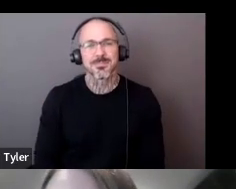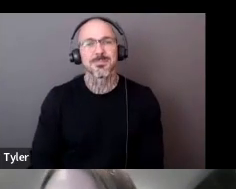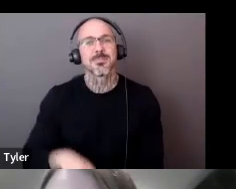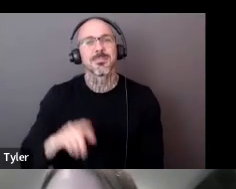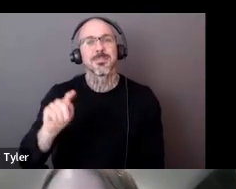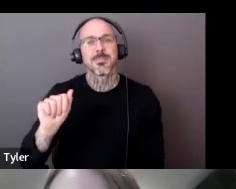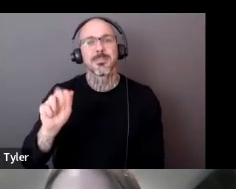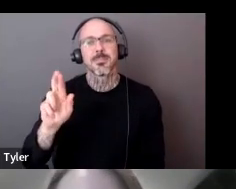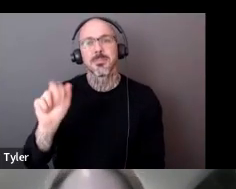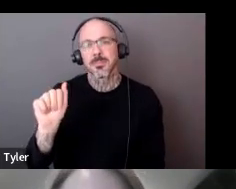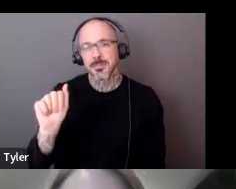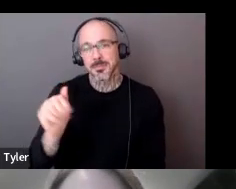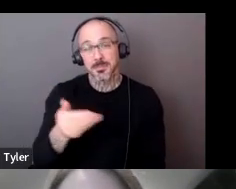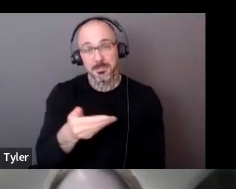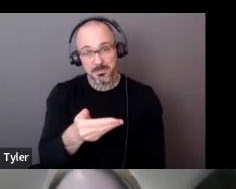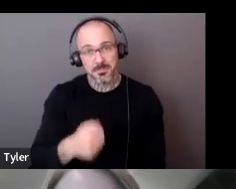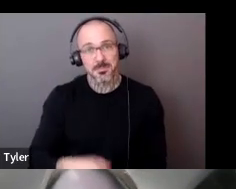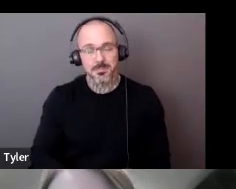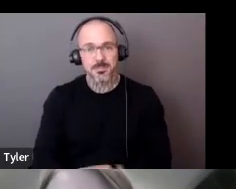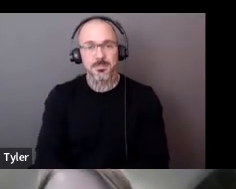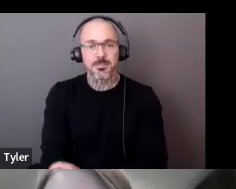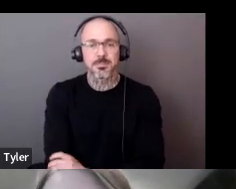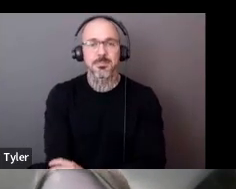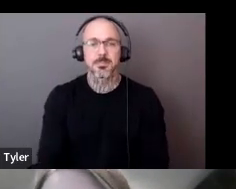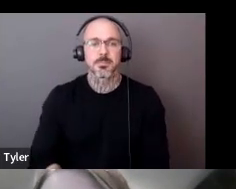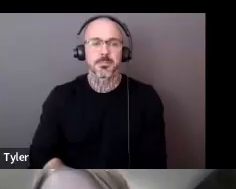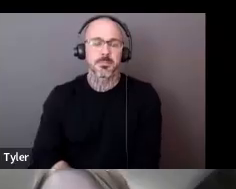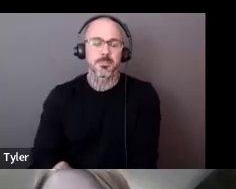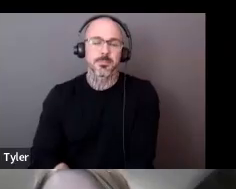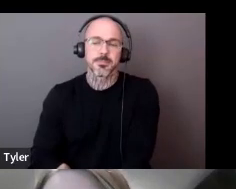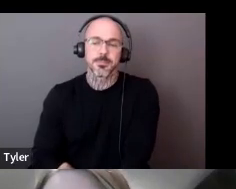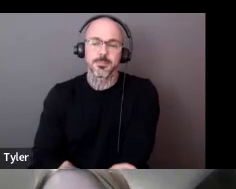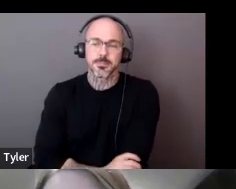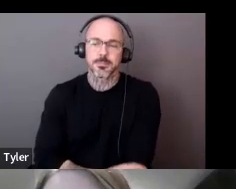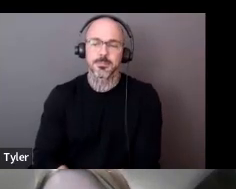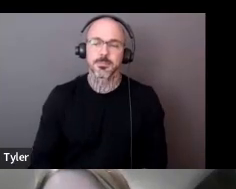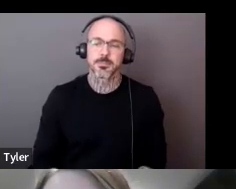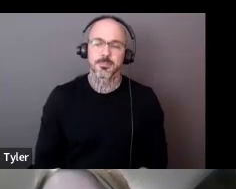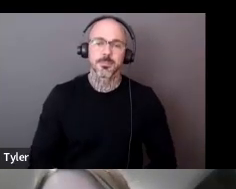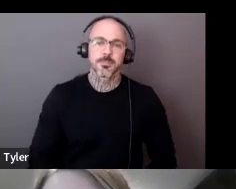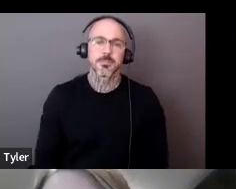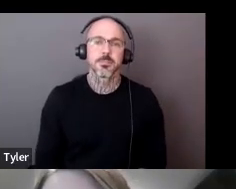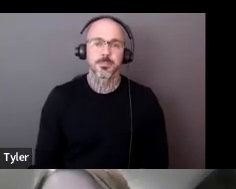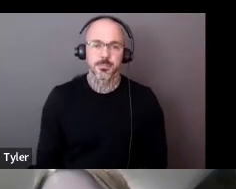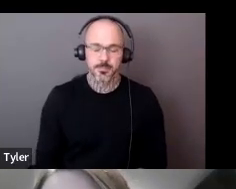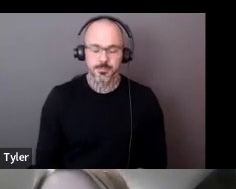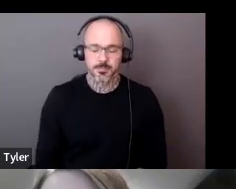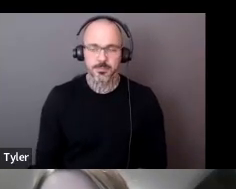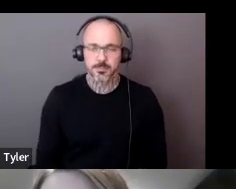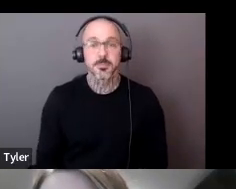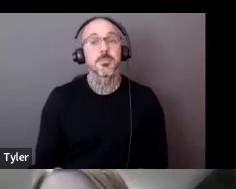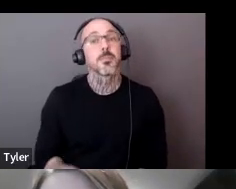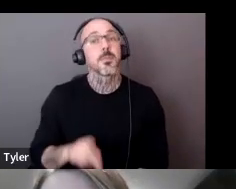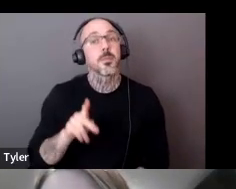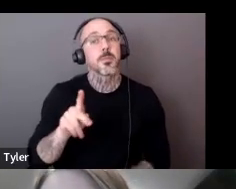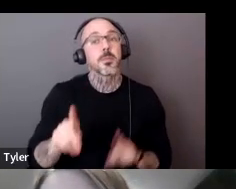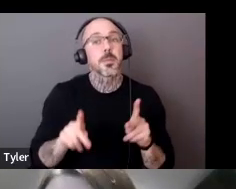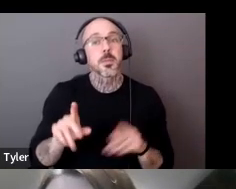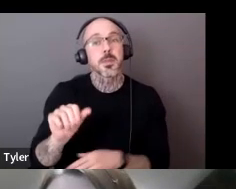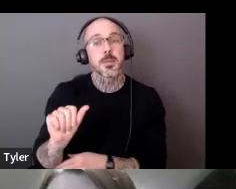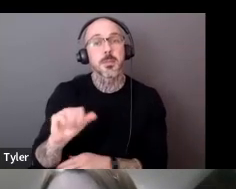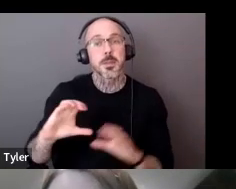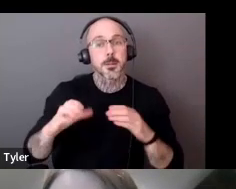Tara, this one's for you. What makes it hard for people with disabilities to get the support and services they need,